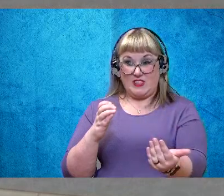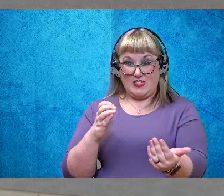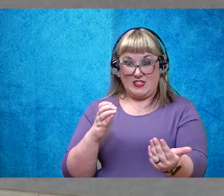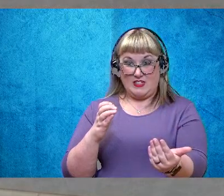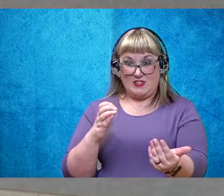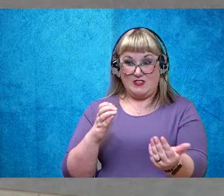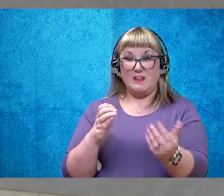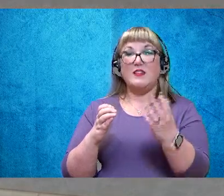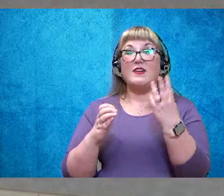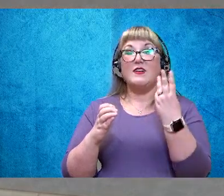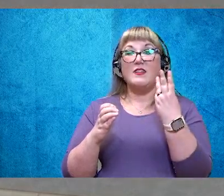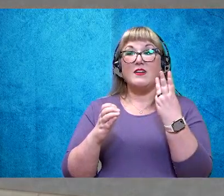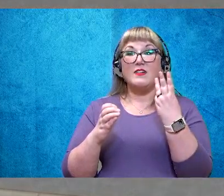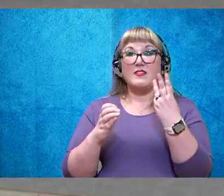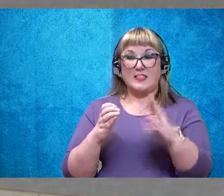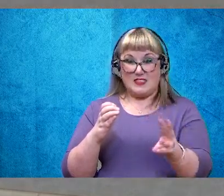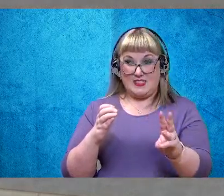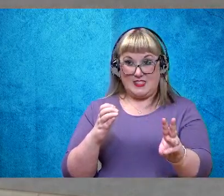15,